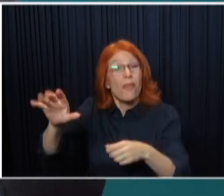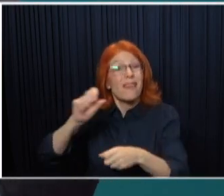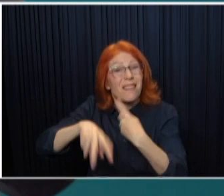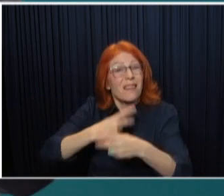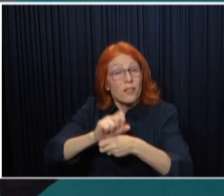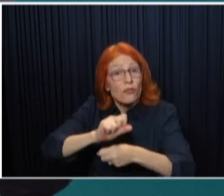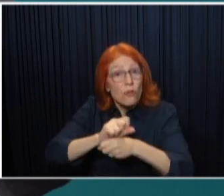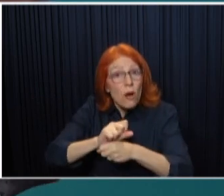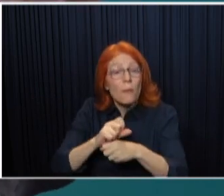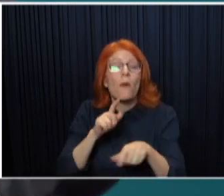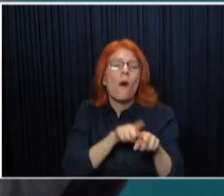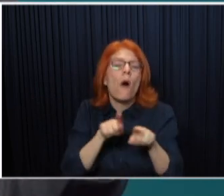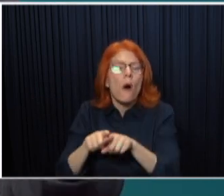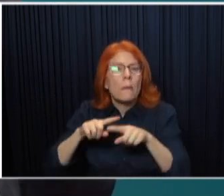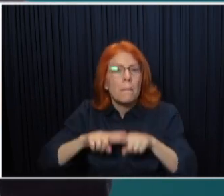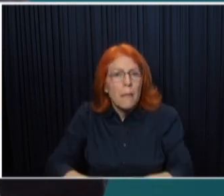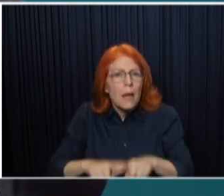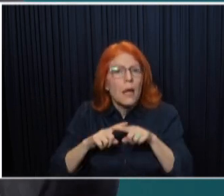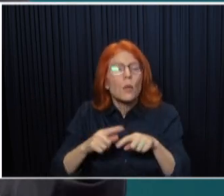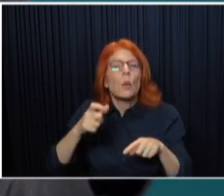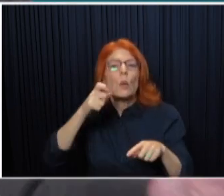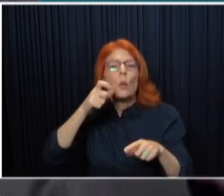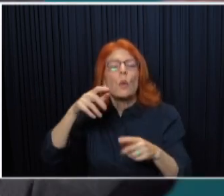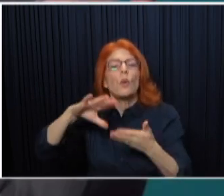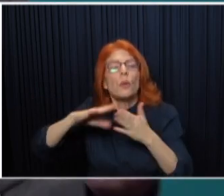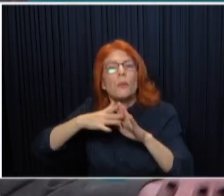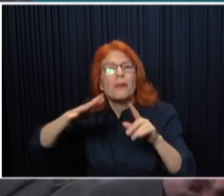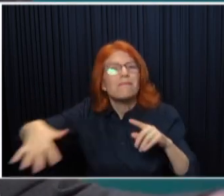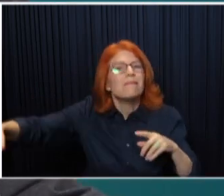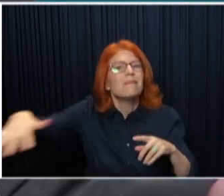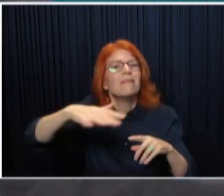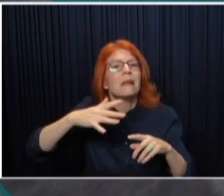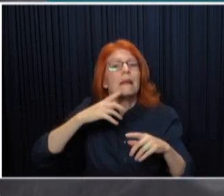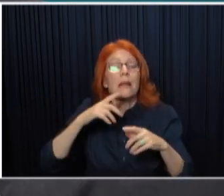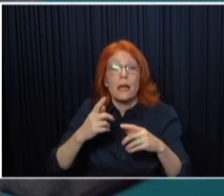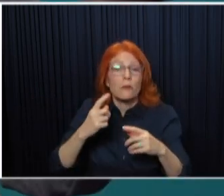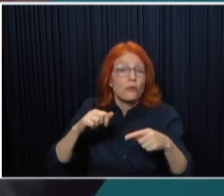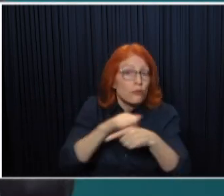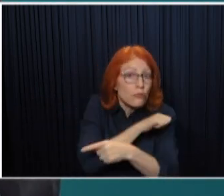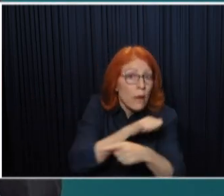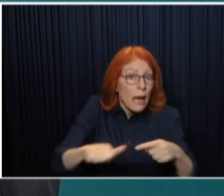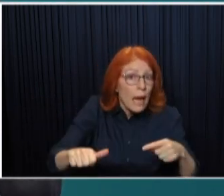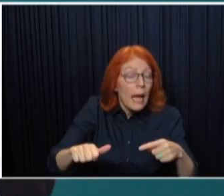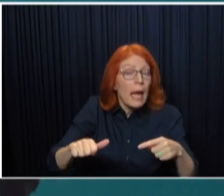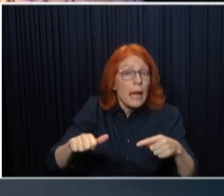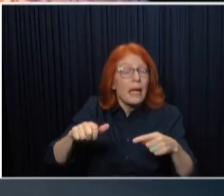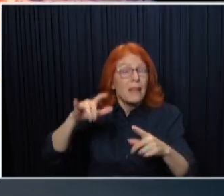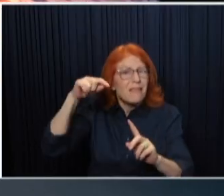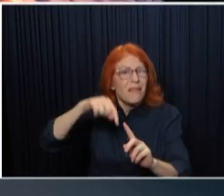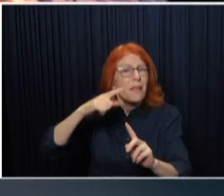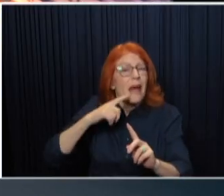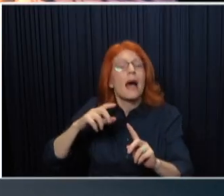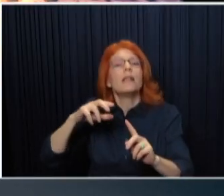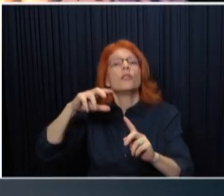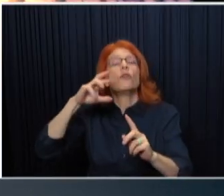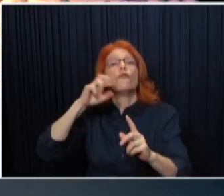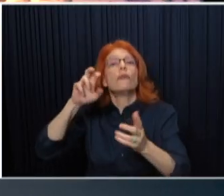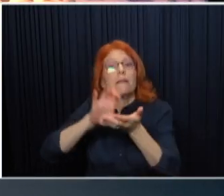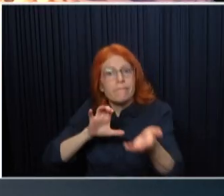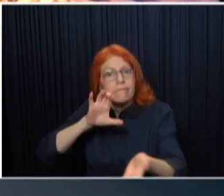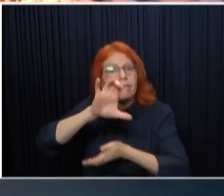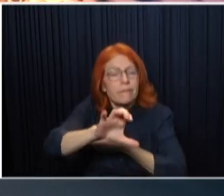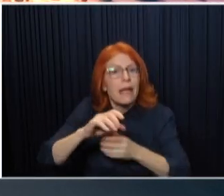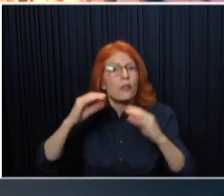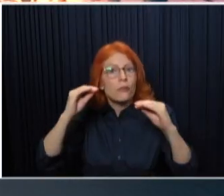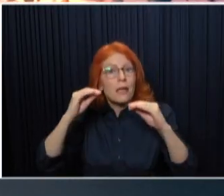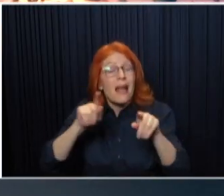on who you have in the community and how well they are trained. That kind of rolls back into refunding public education and the Department